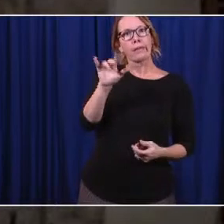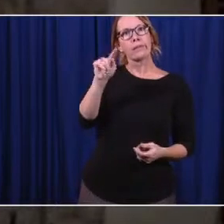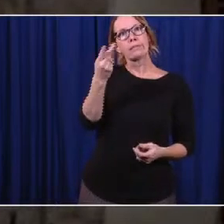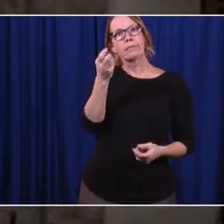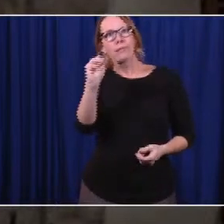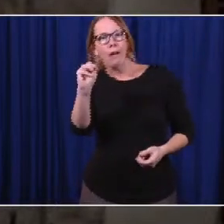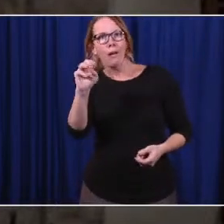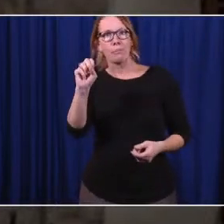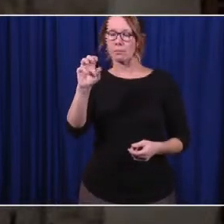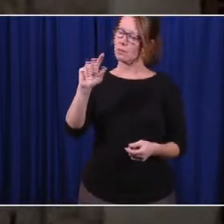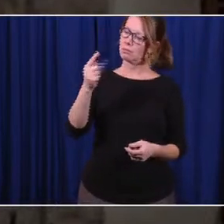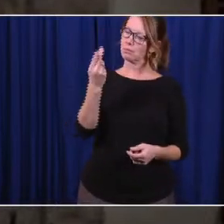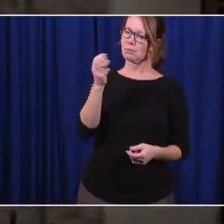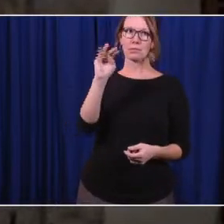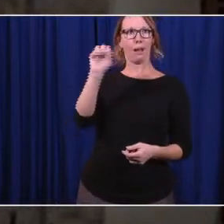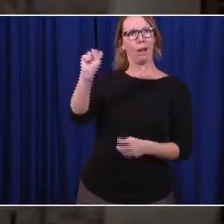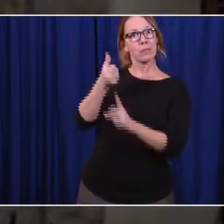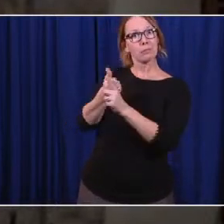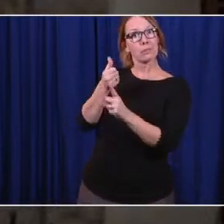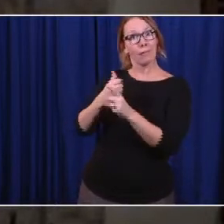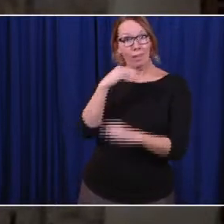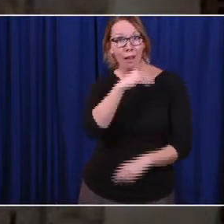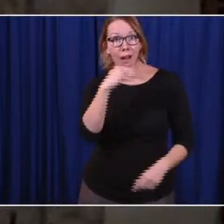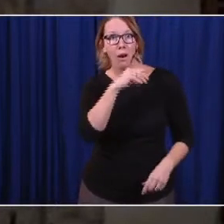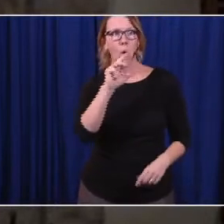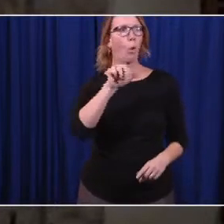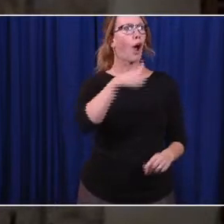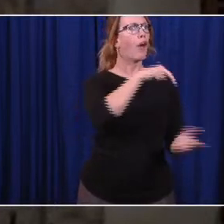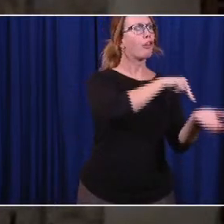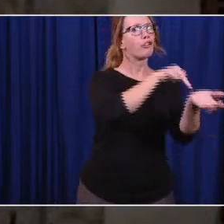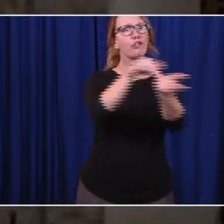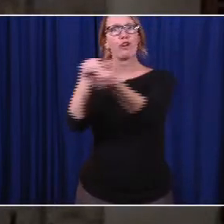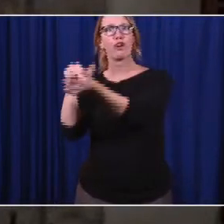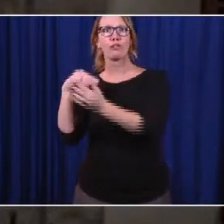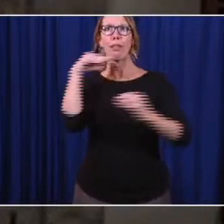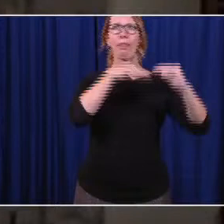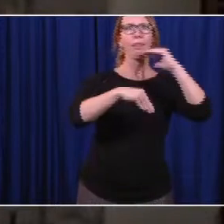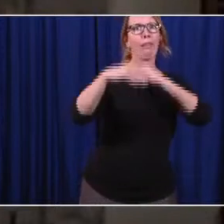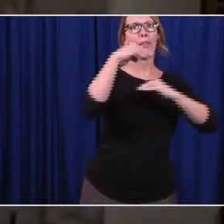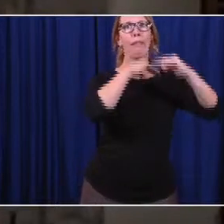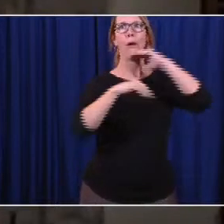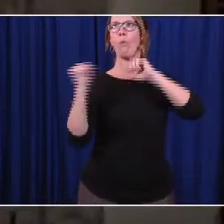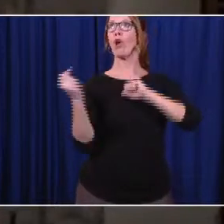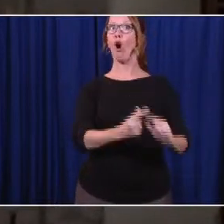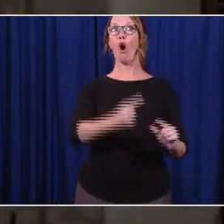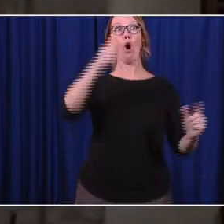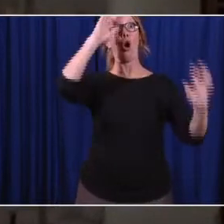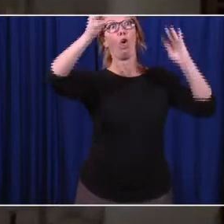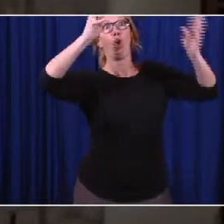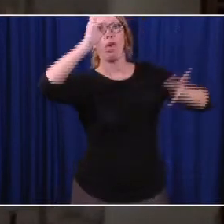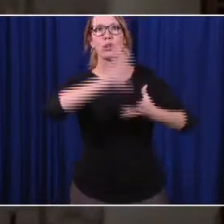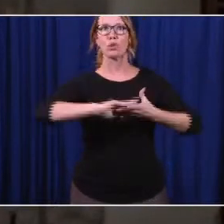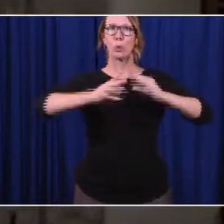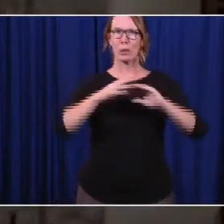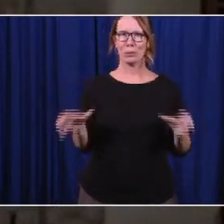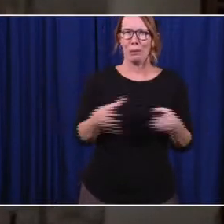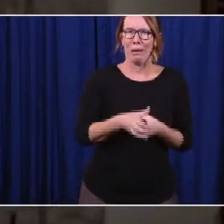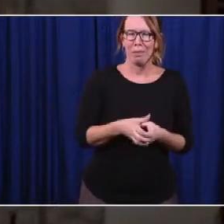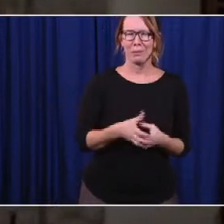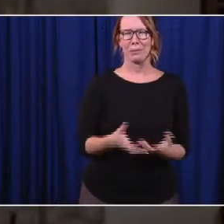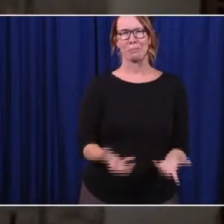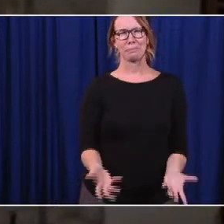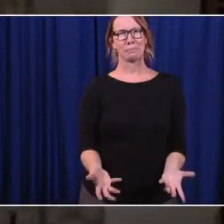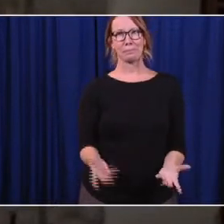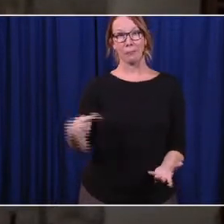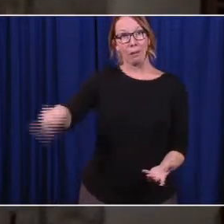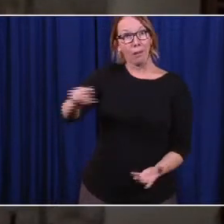other people are liars, and that every hospital in the state is in some big conspiracy and that all these people who are in there really don't have